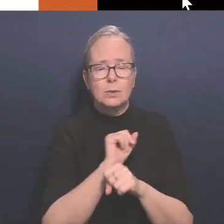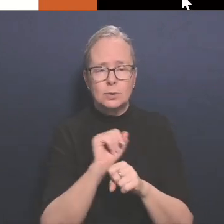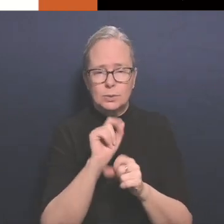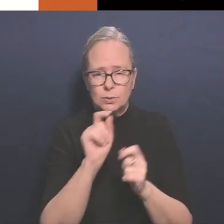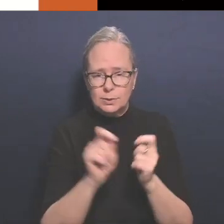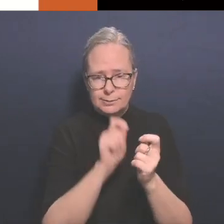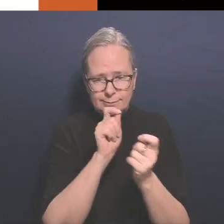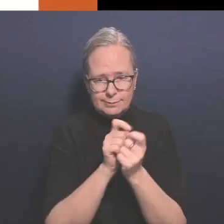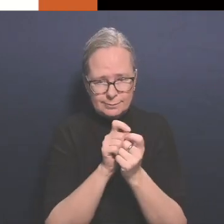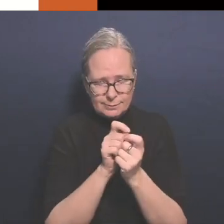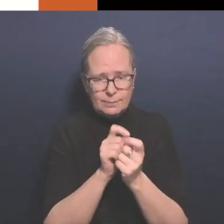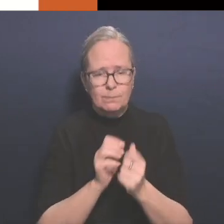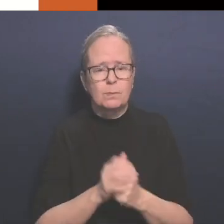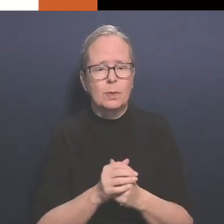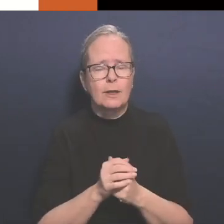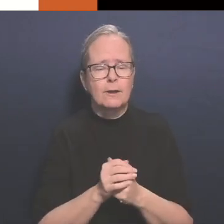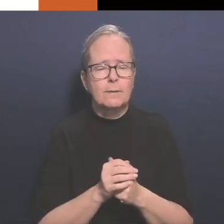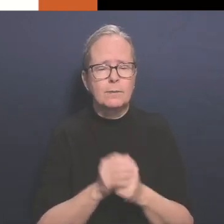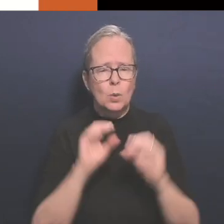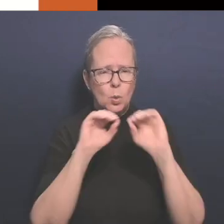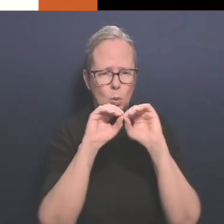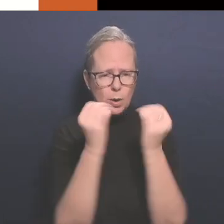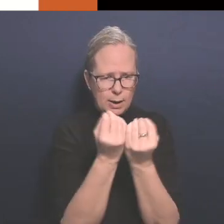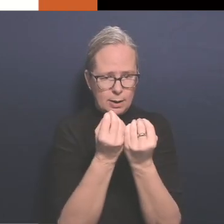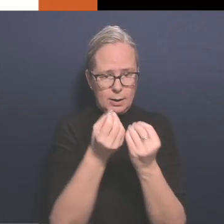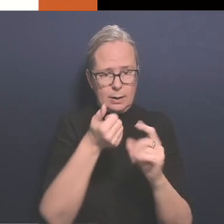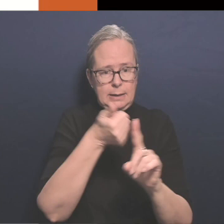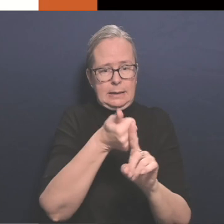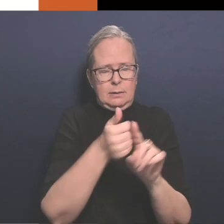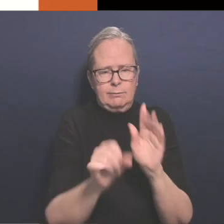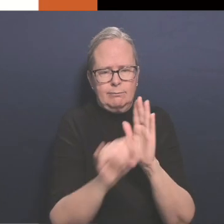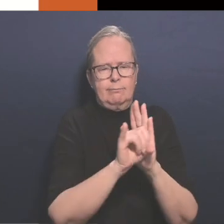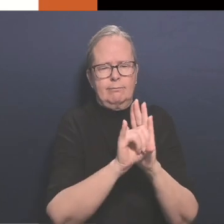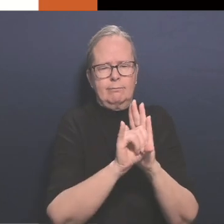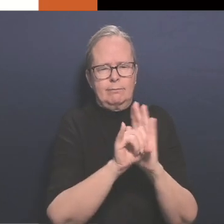can send it to the email that we'll give you at the end.